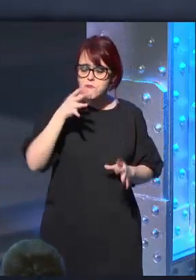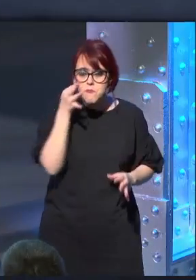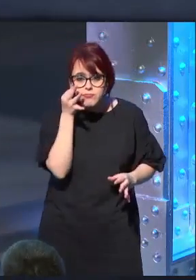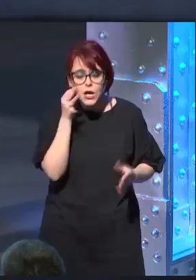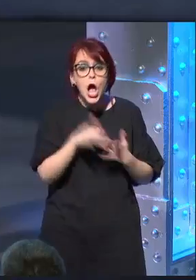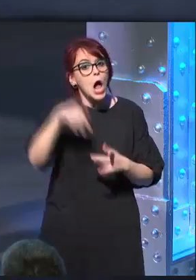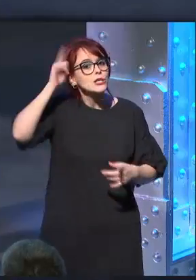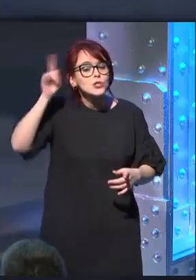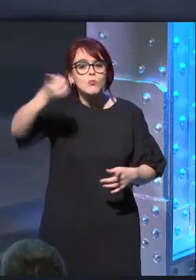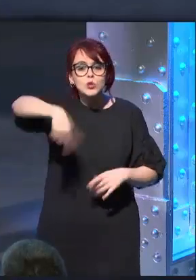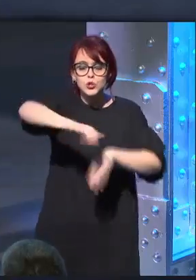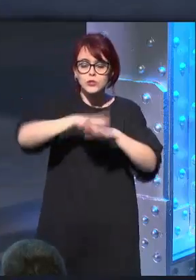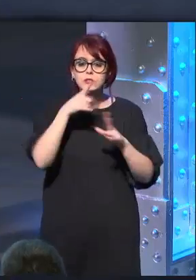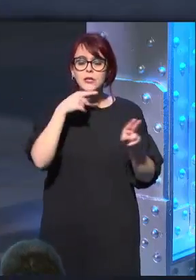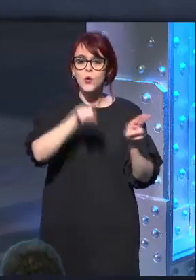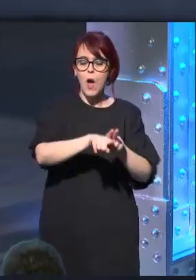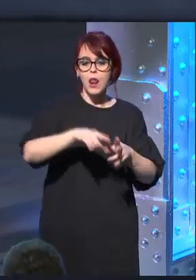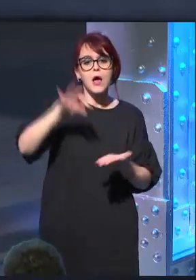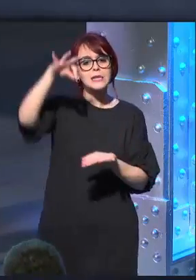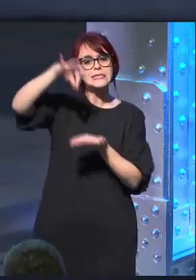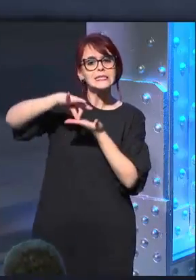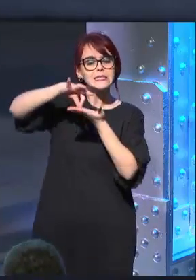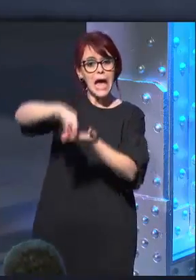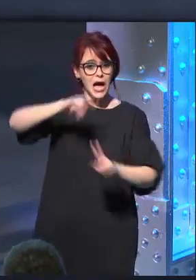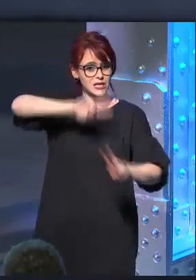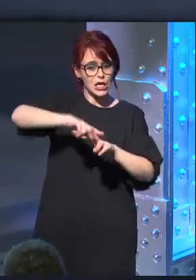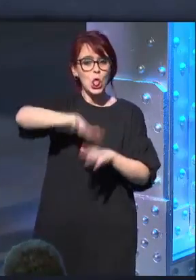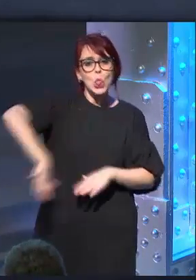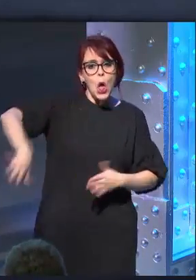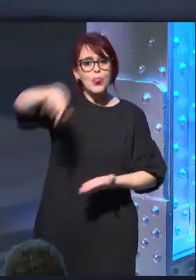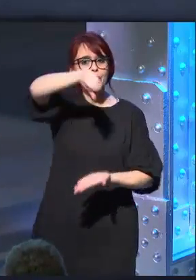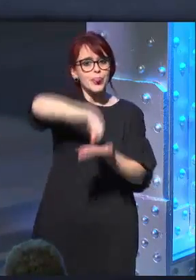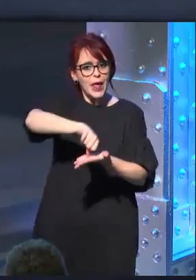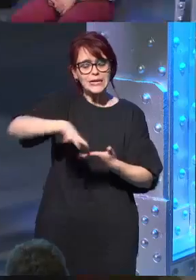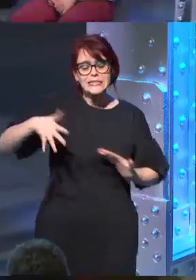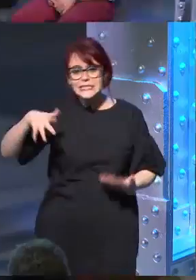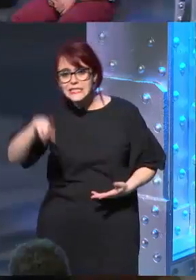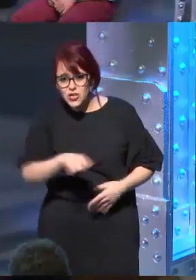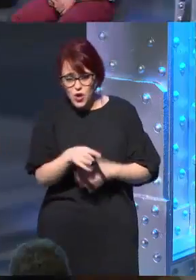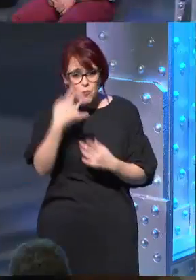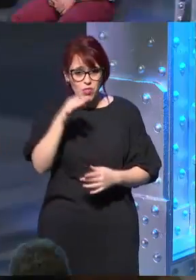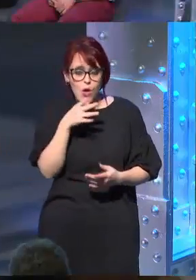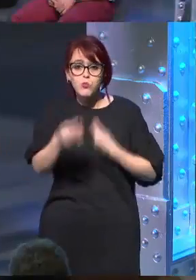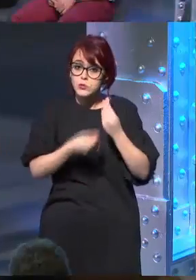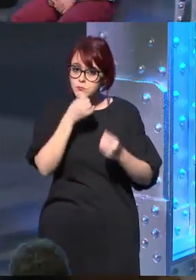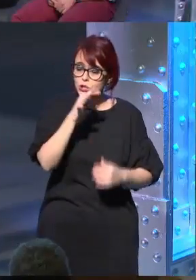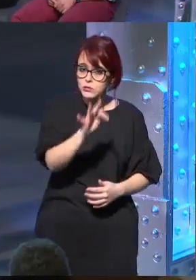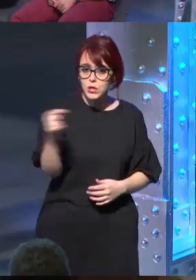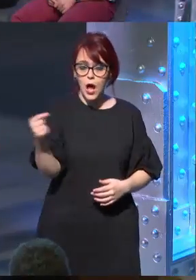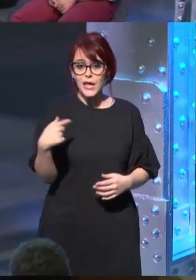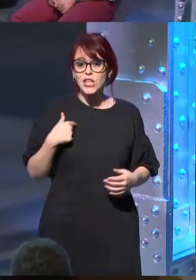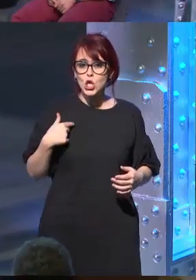etc. So the physical damage is a real damage that can be caused because of